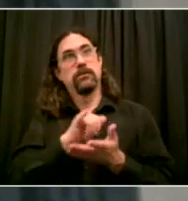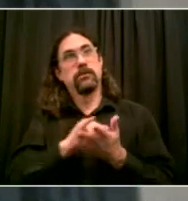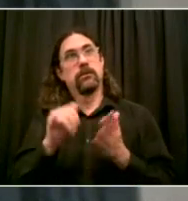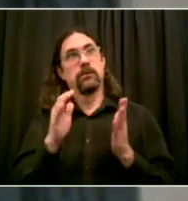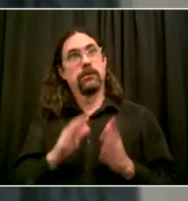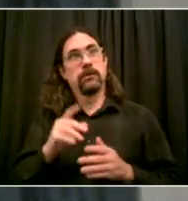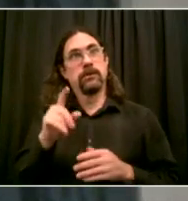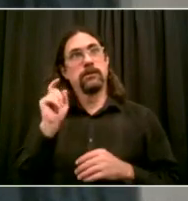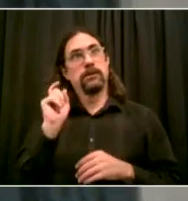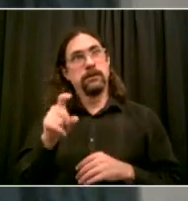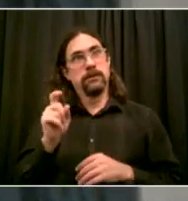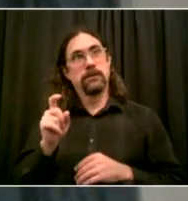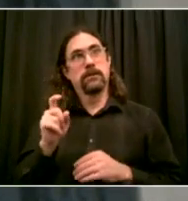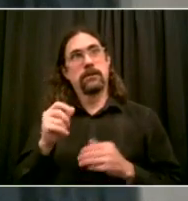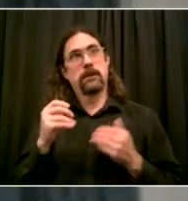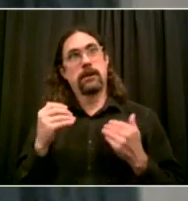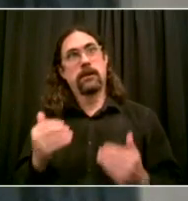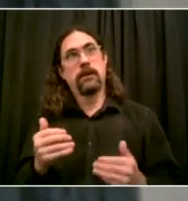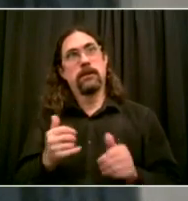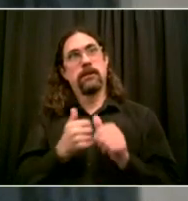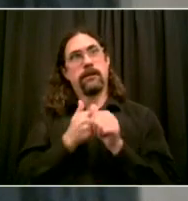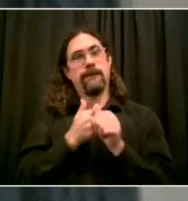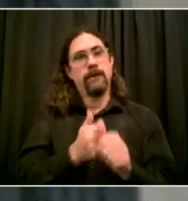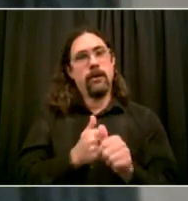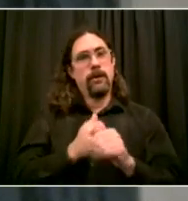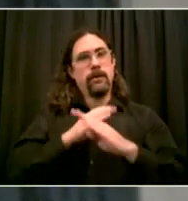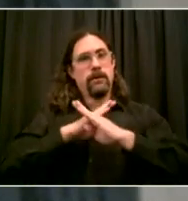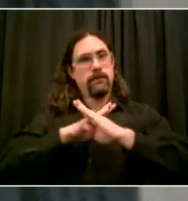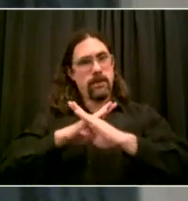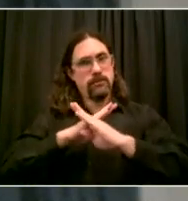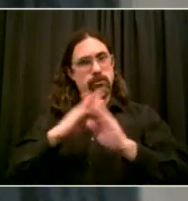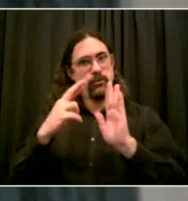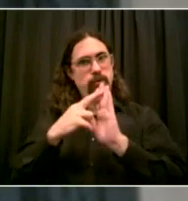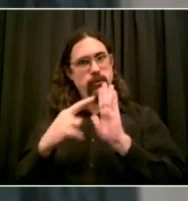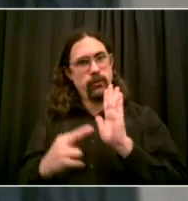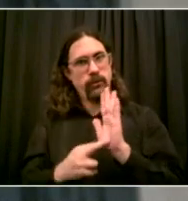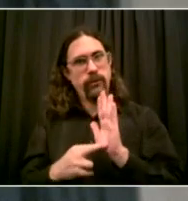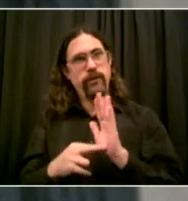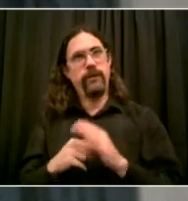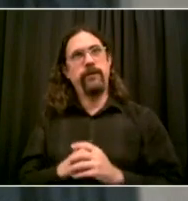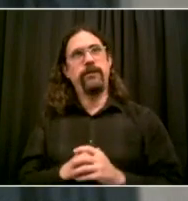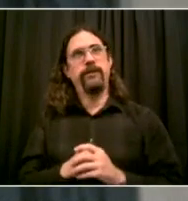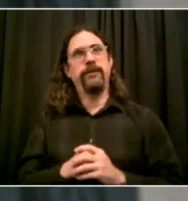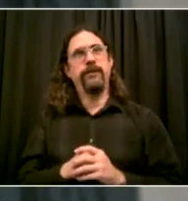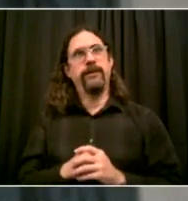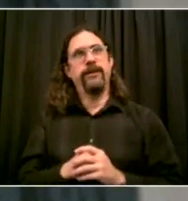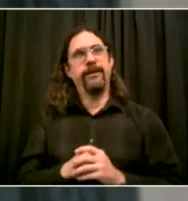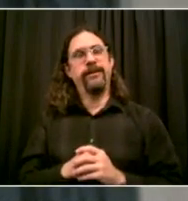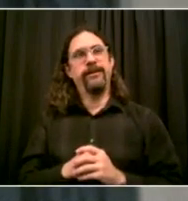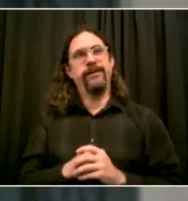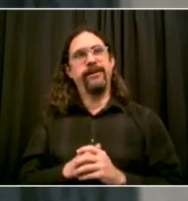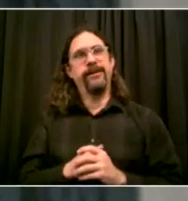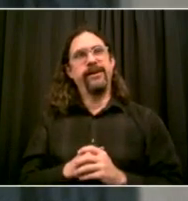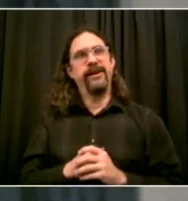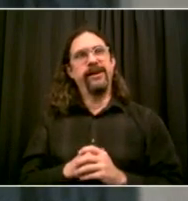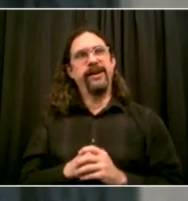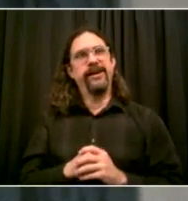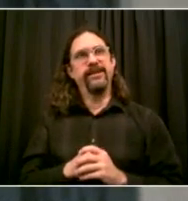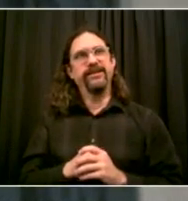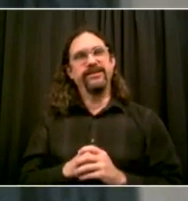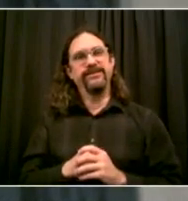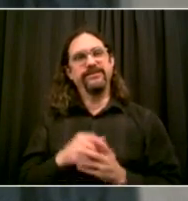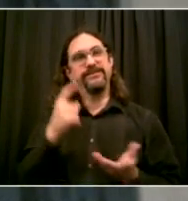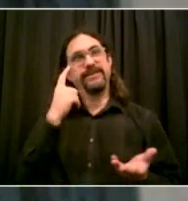virus. So when we look at it, one very important point that the mayor said is that we have to look at it with respect